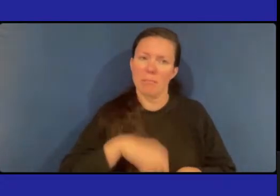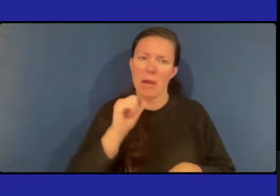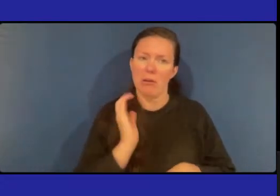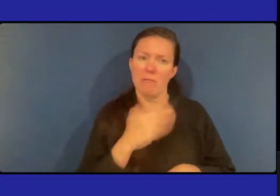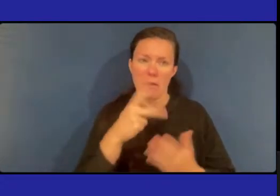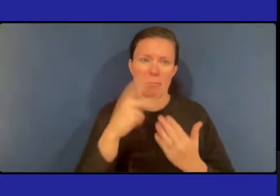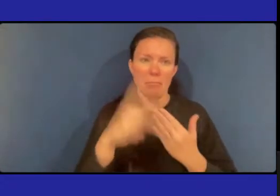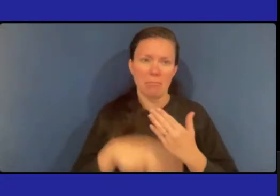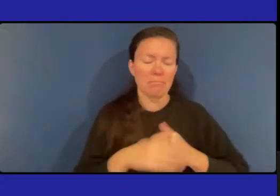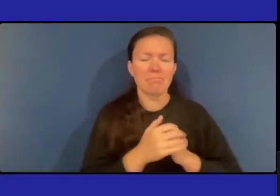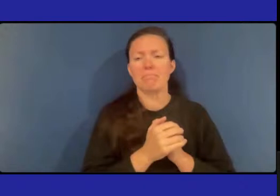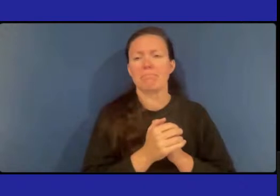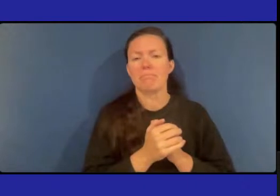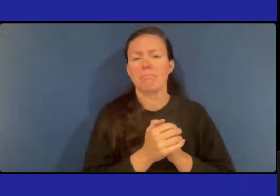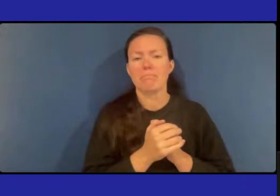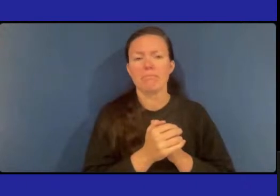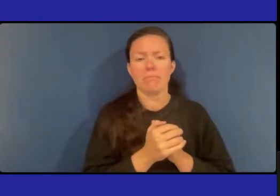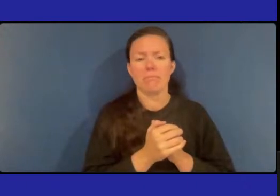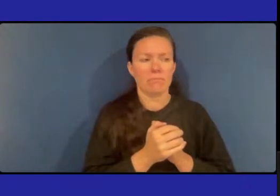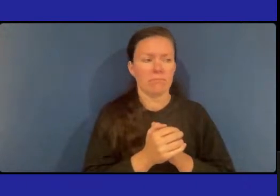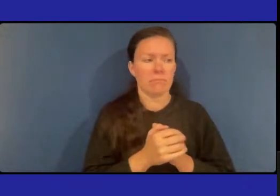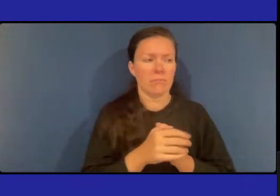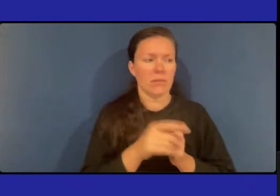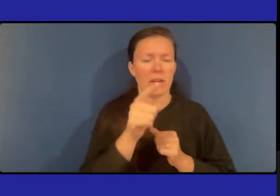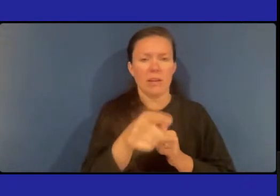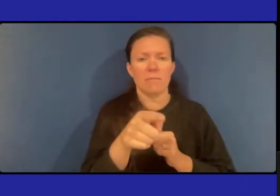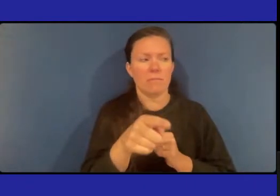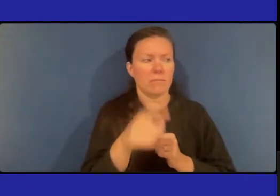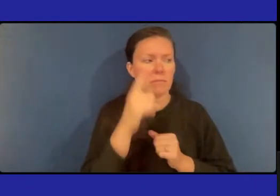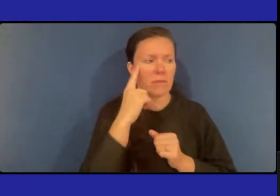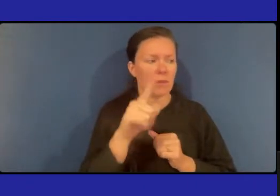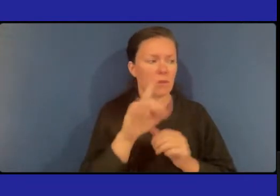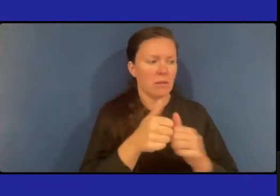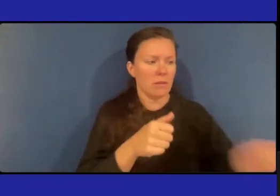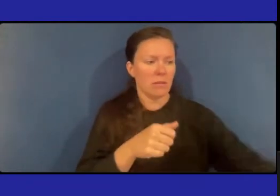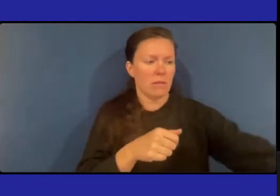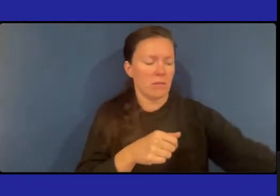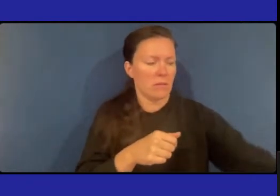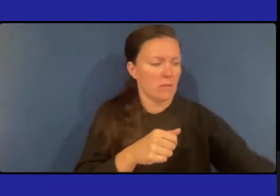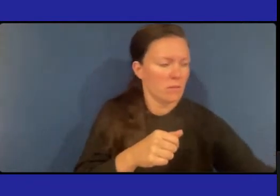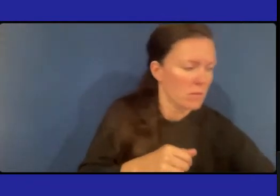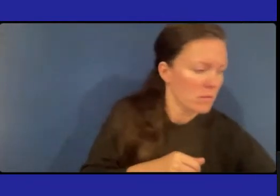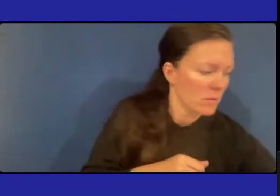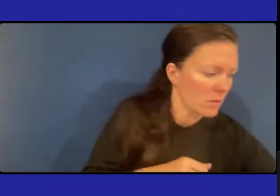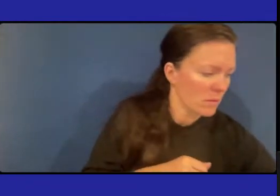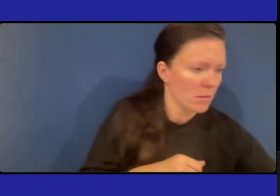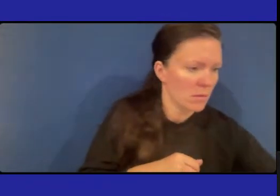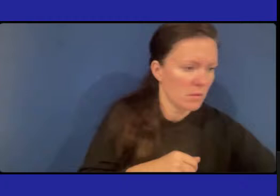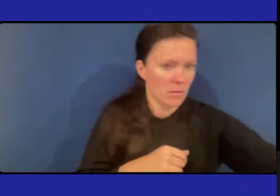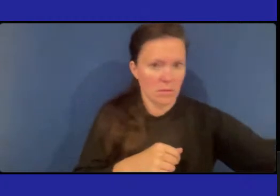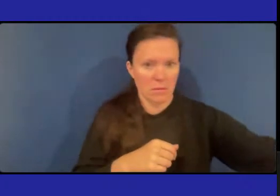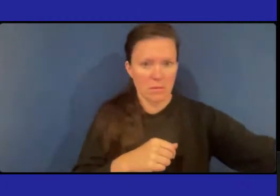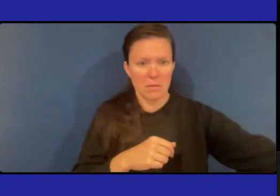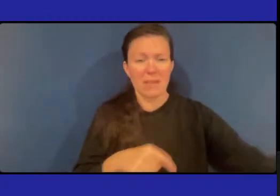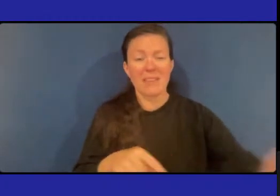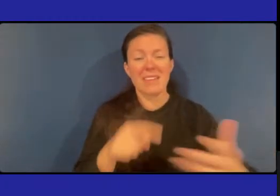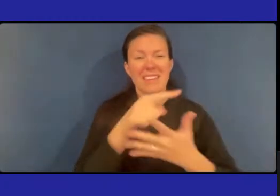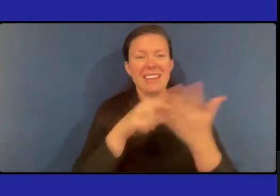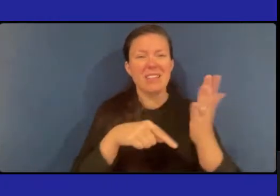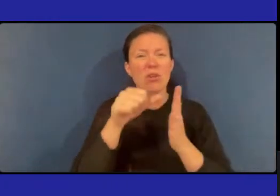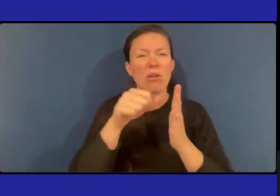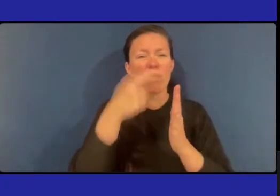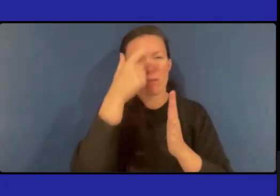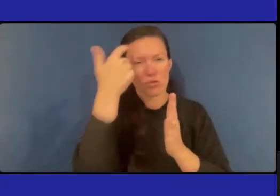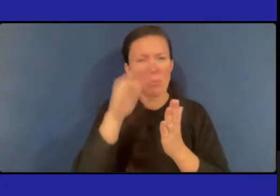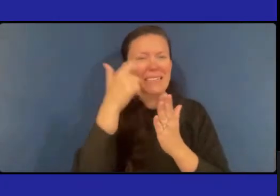Just to give you a sense of how this works, these are the trauma centers that Dr. Allen just spoke about, right? And